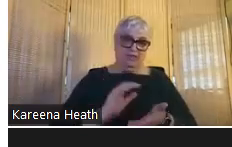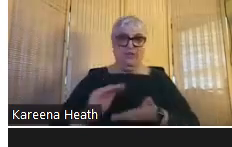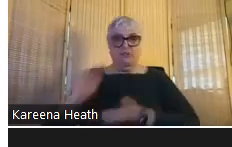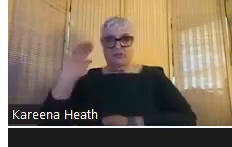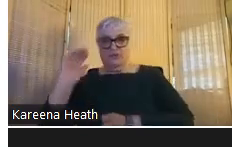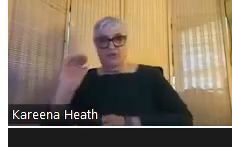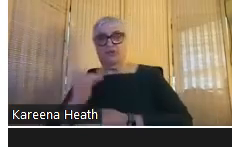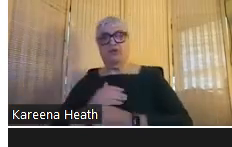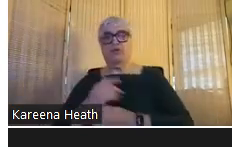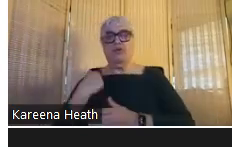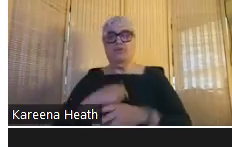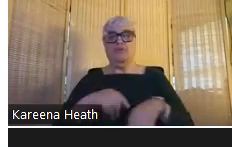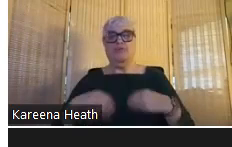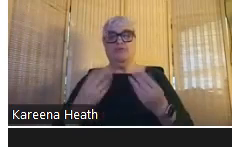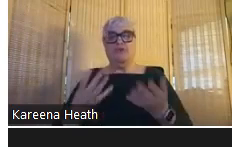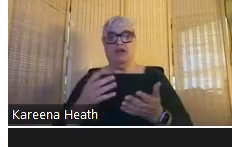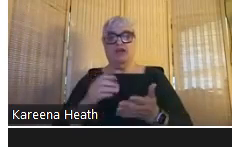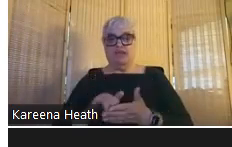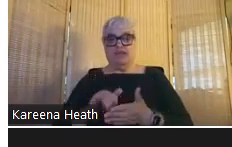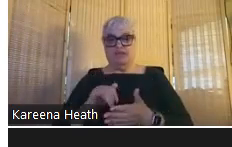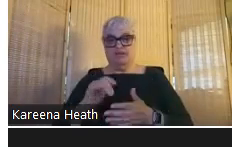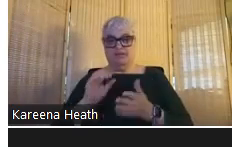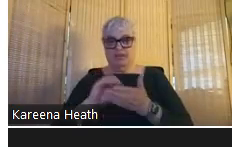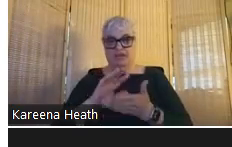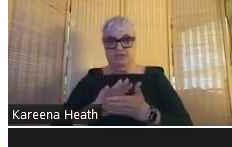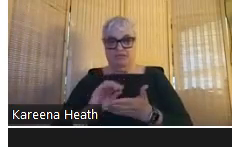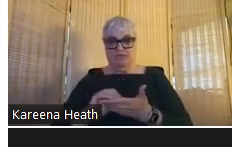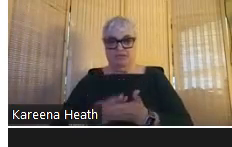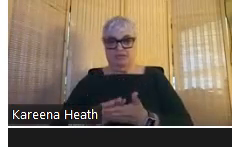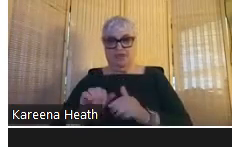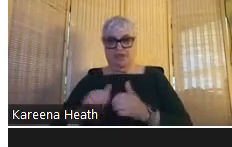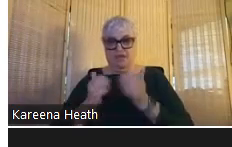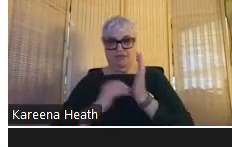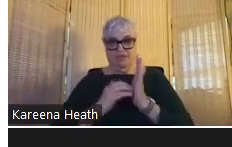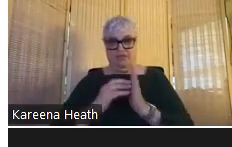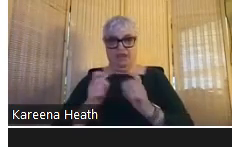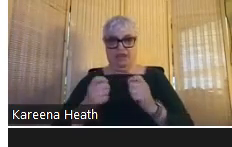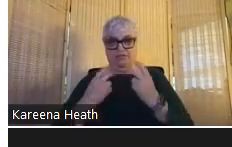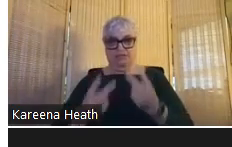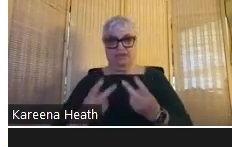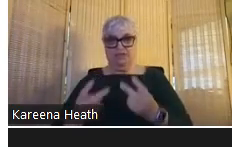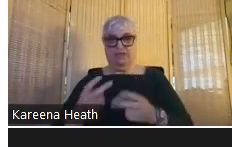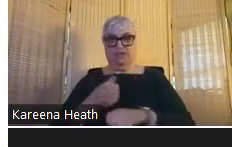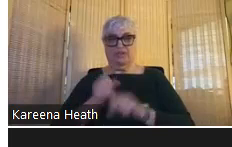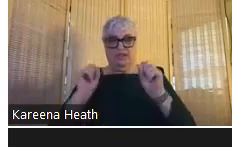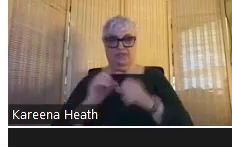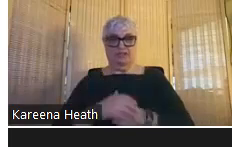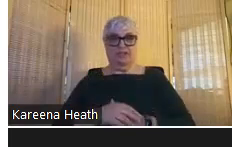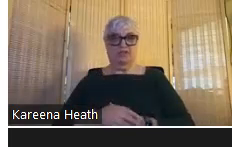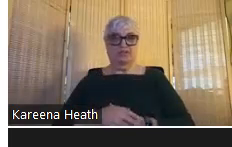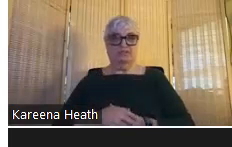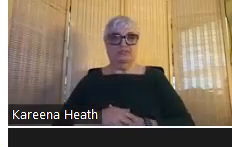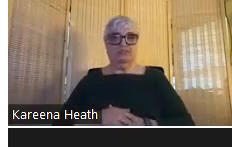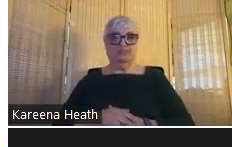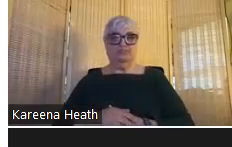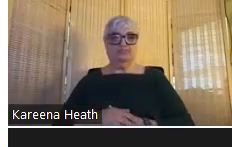encourage the provider to make that decision and to be able to document and justify how frequently they need to be done to maintain safety. There